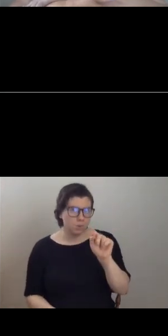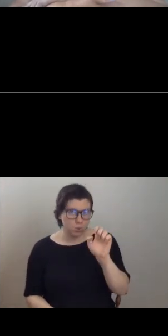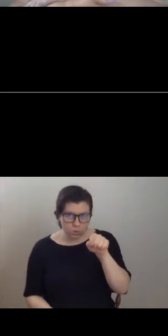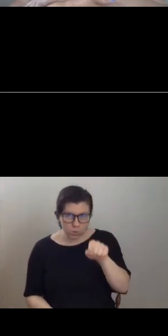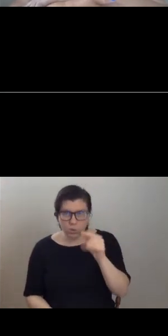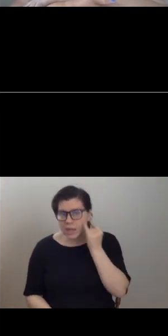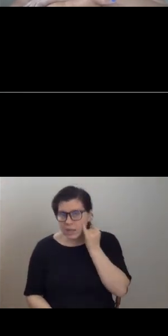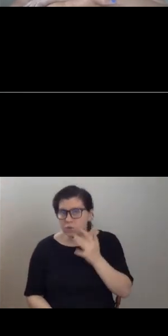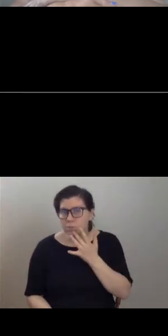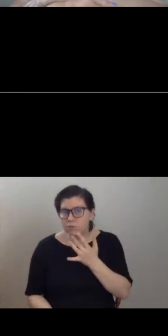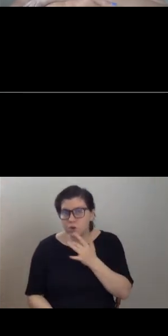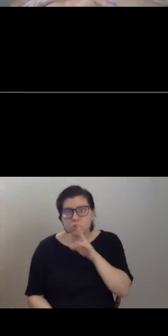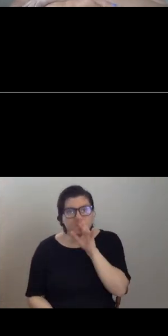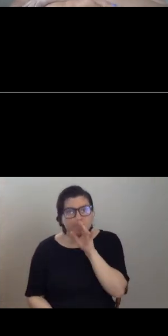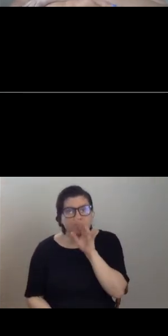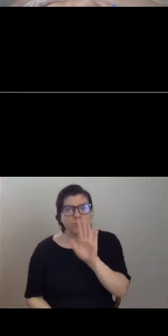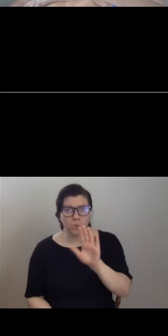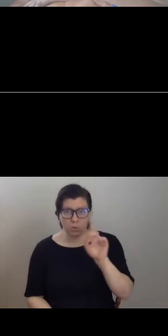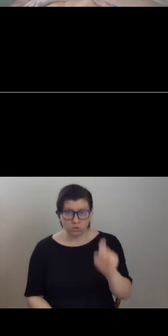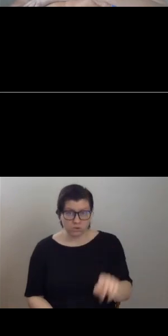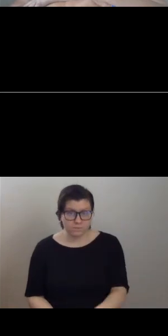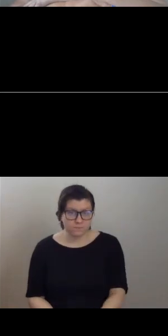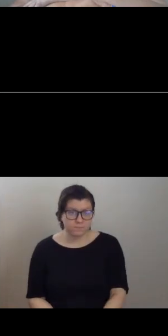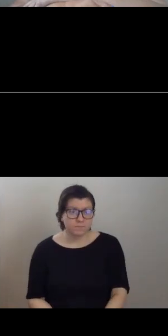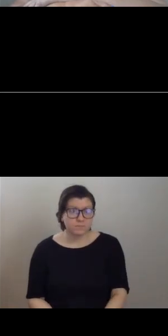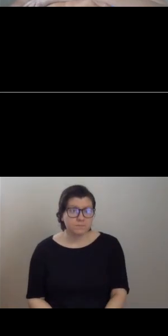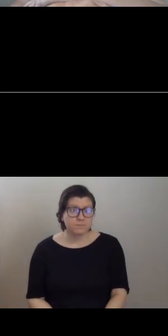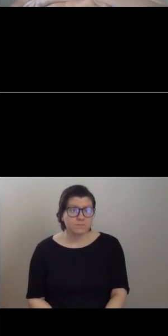you prefer to do that way.